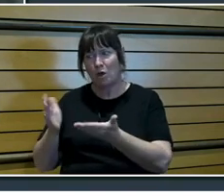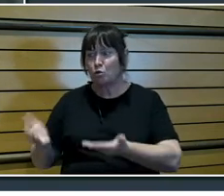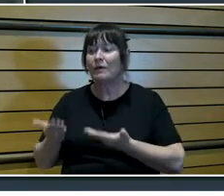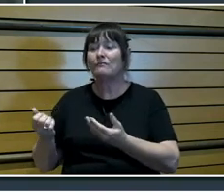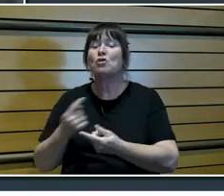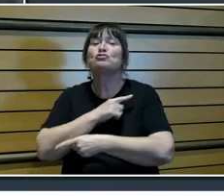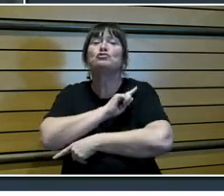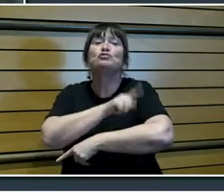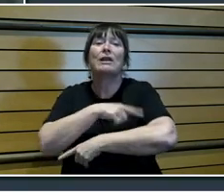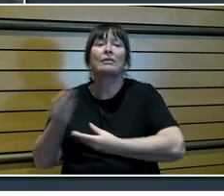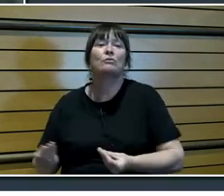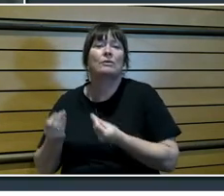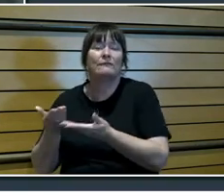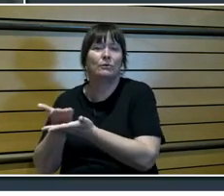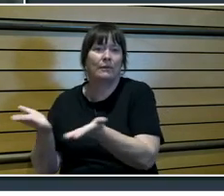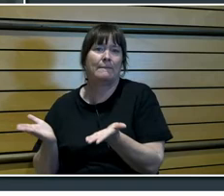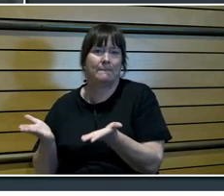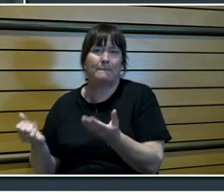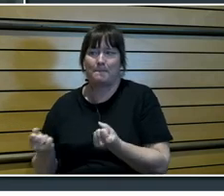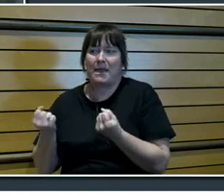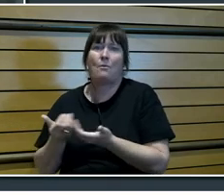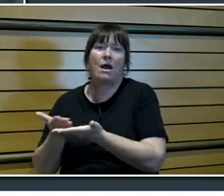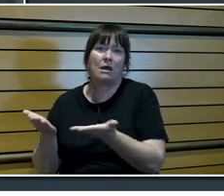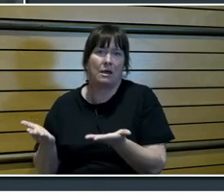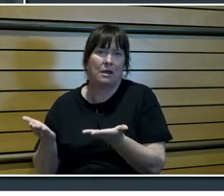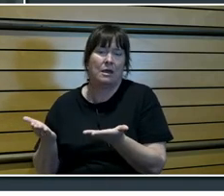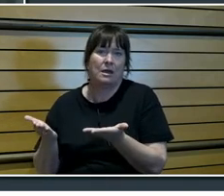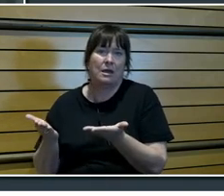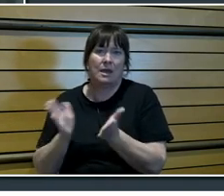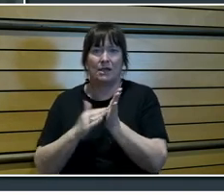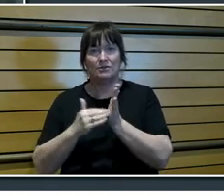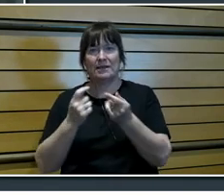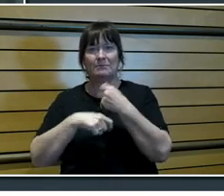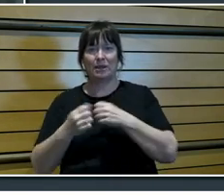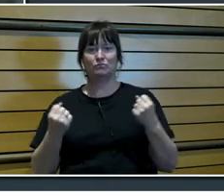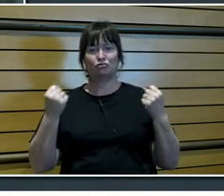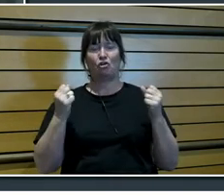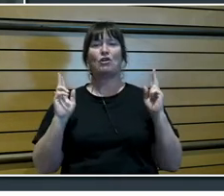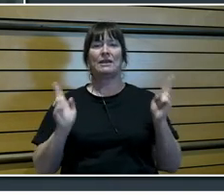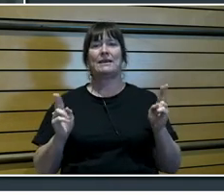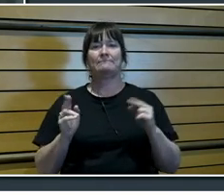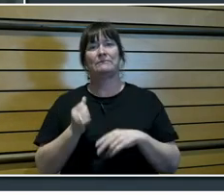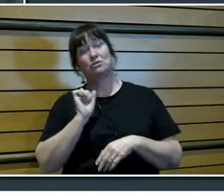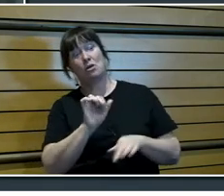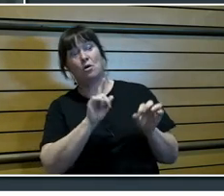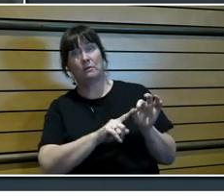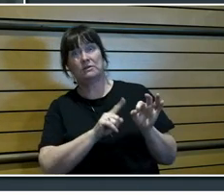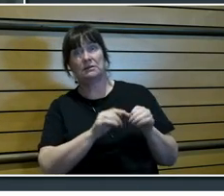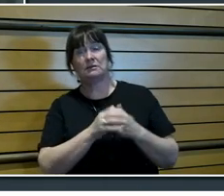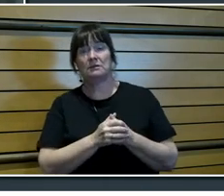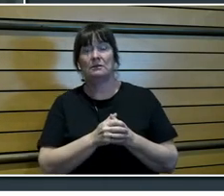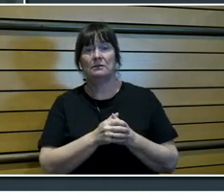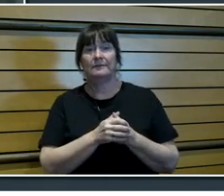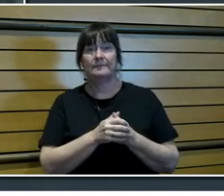strength and this nation becomes mighty. So getting back to your question, when you look